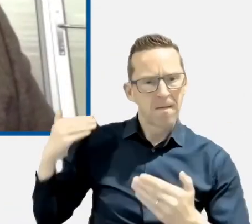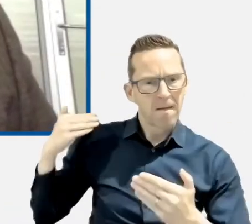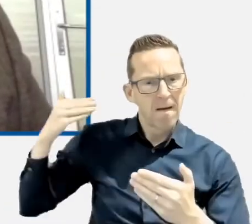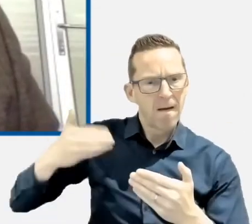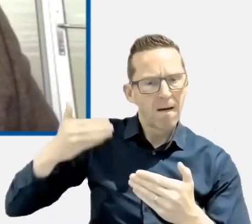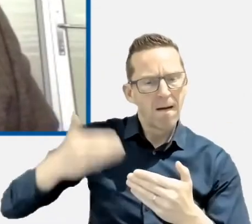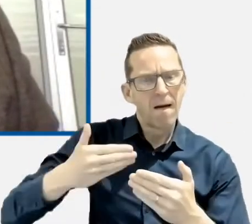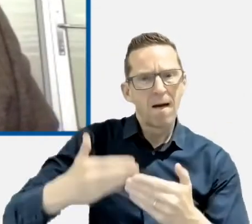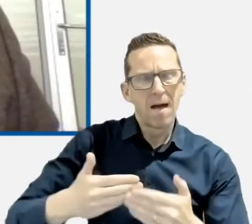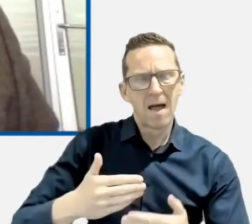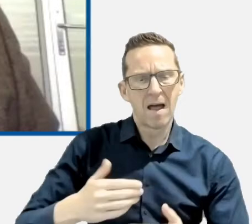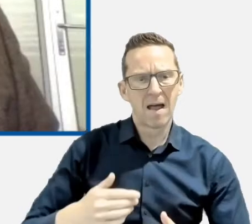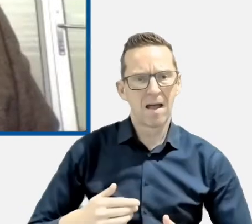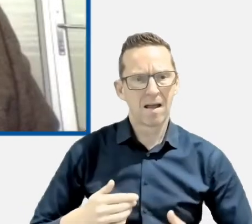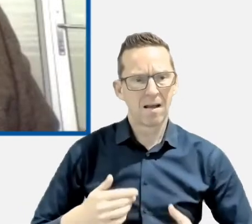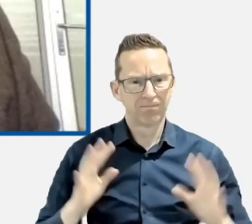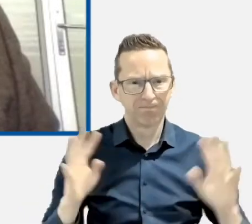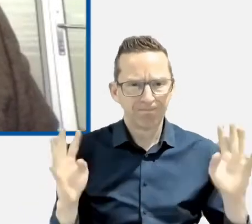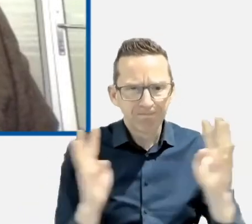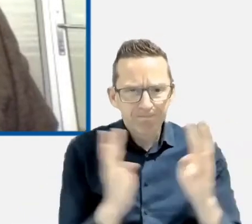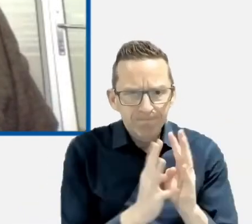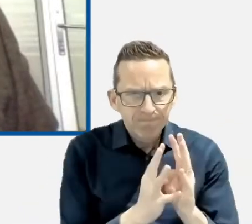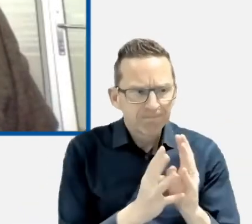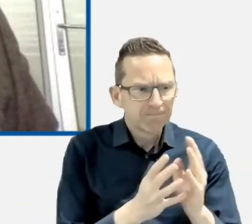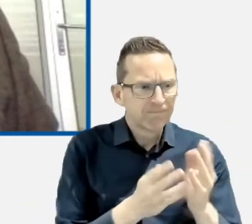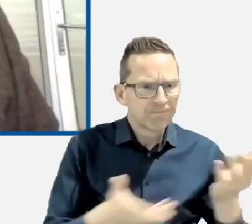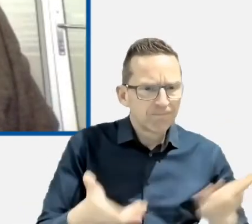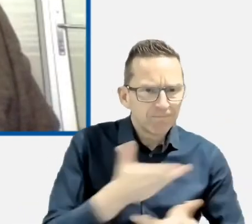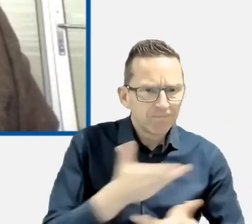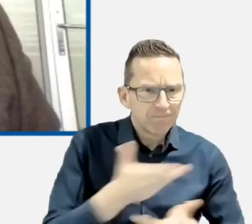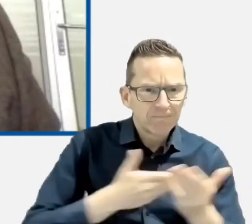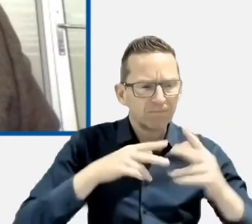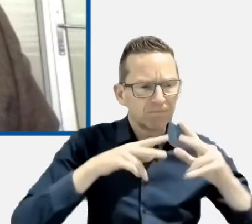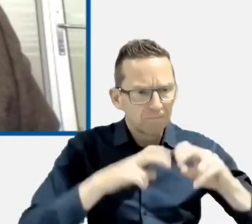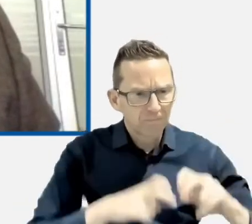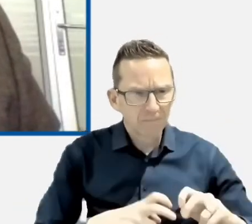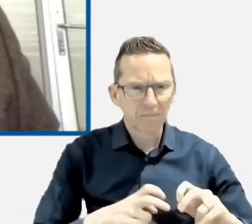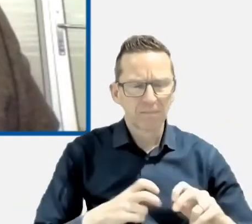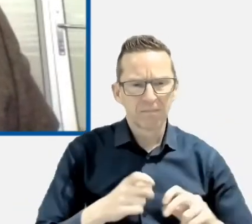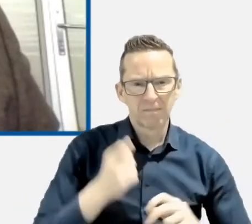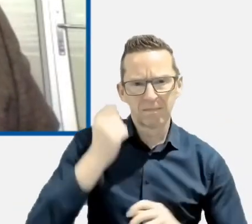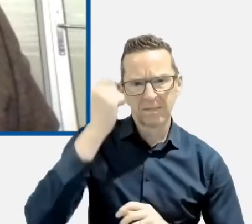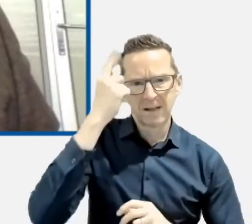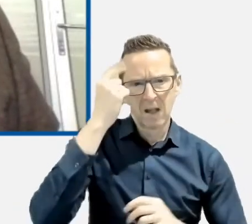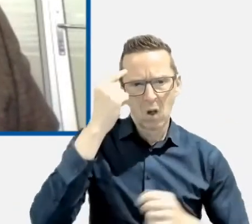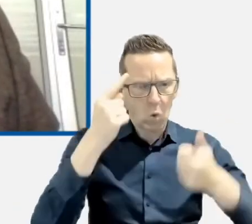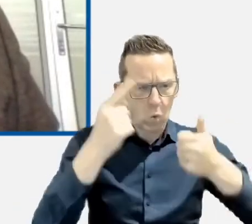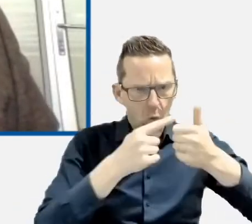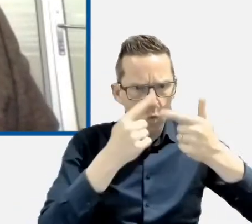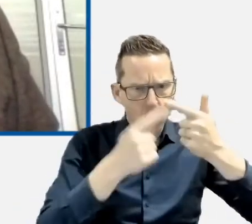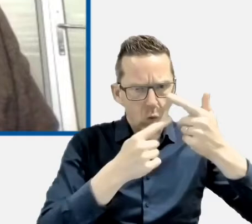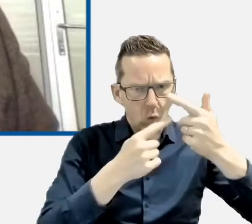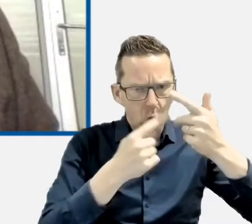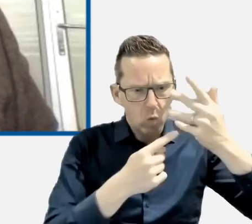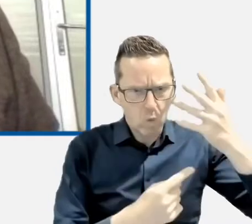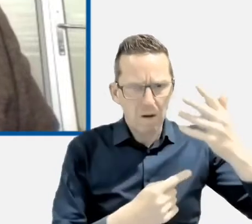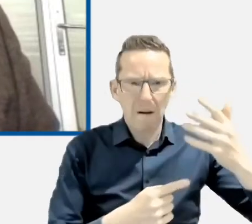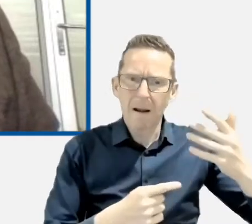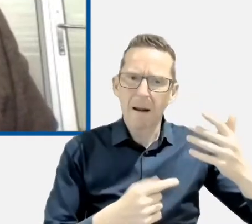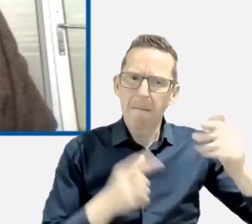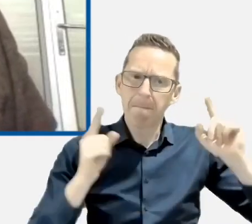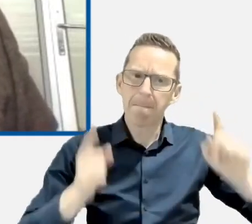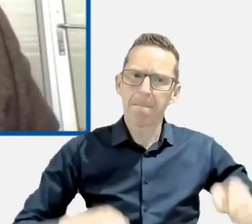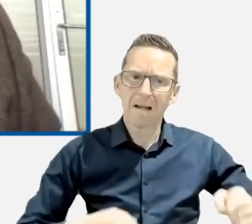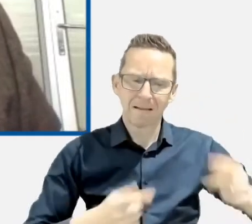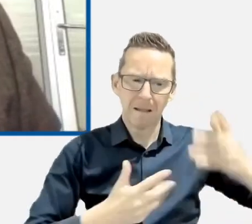comprehensively in accordance to all of its elements, so that we can be in a position to formulate